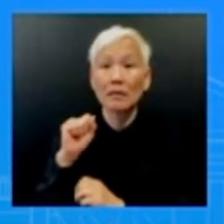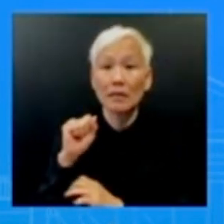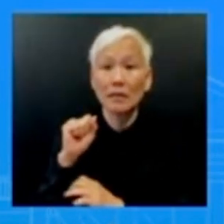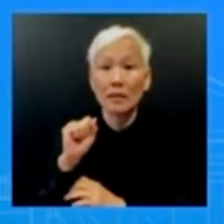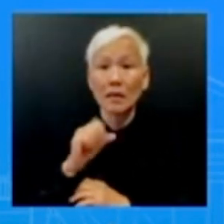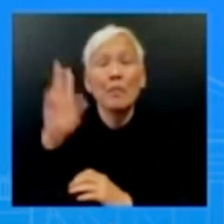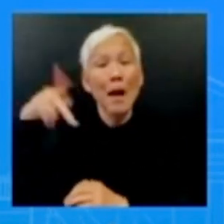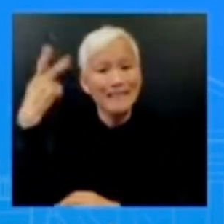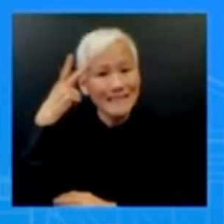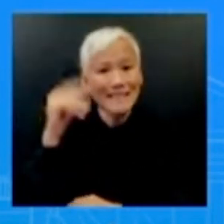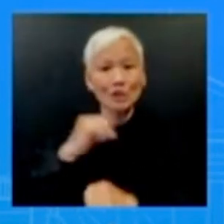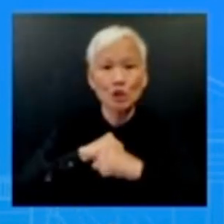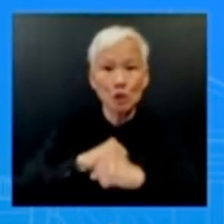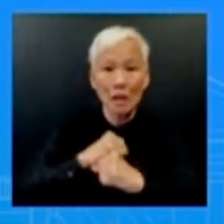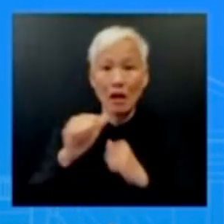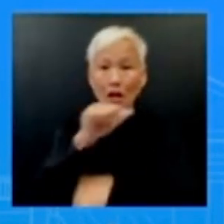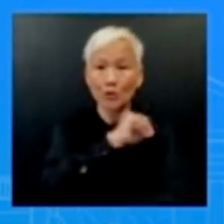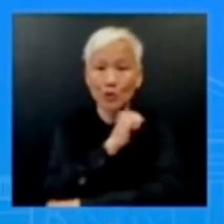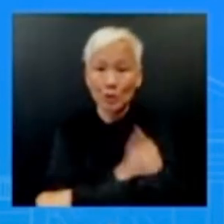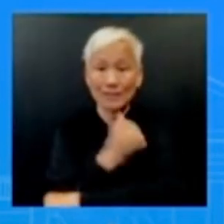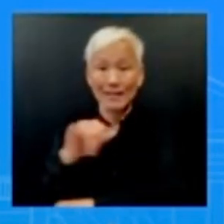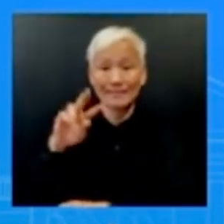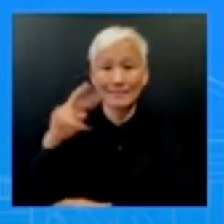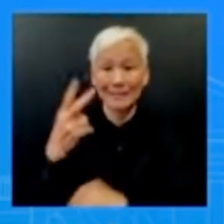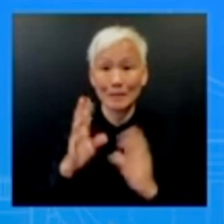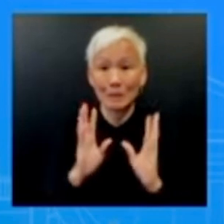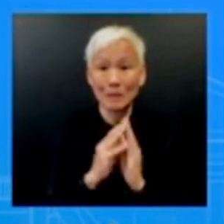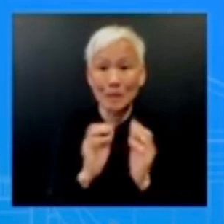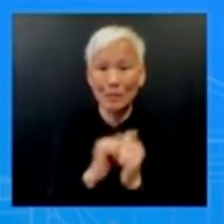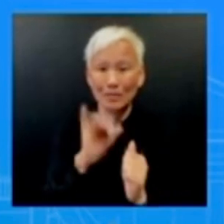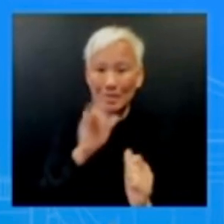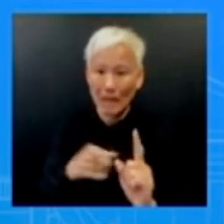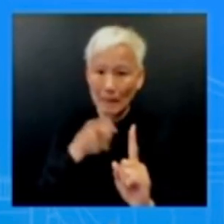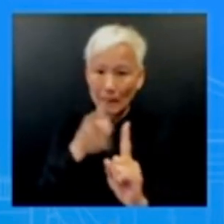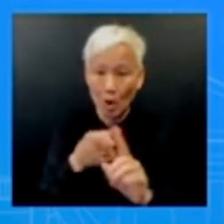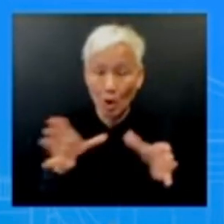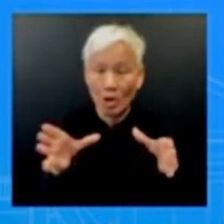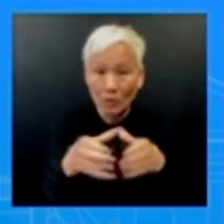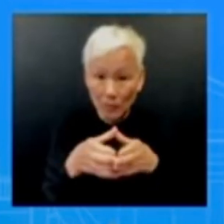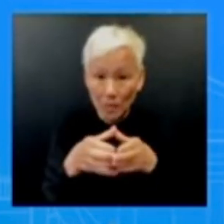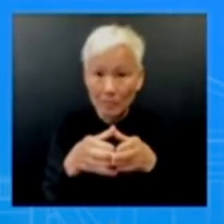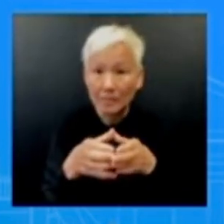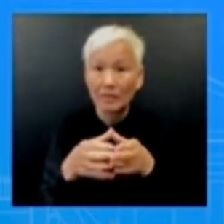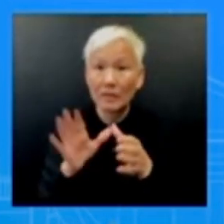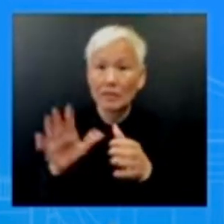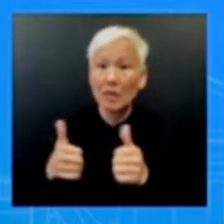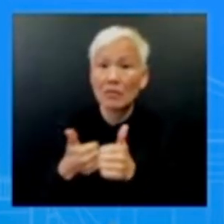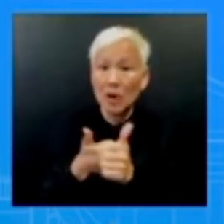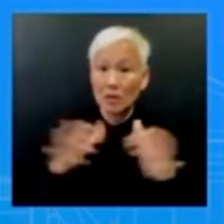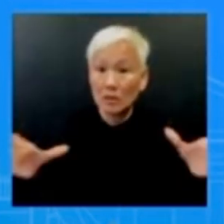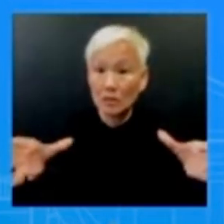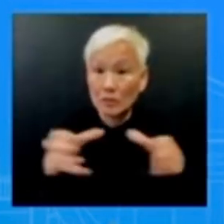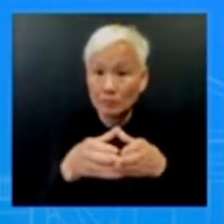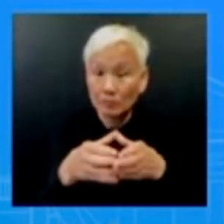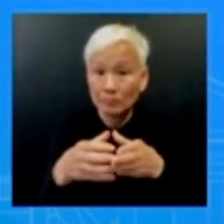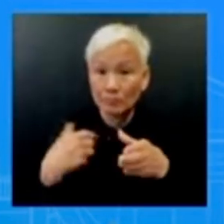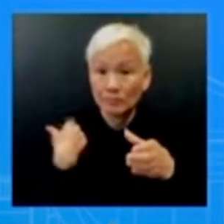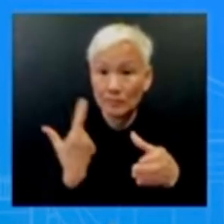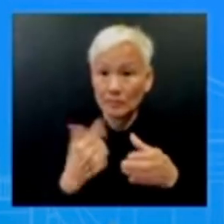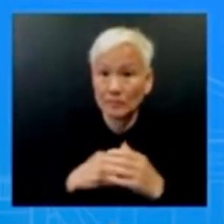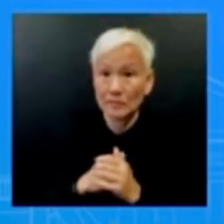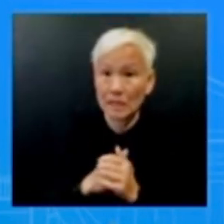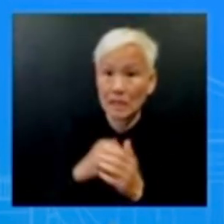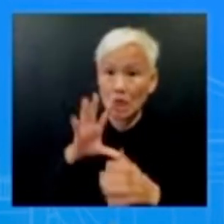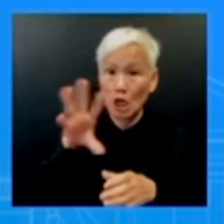was the second meeting in this particular format following the gathering that was in Aqaba 3 weeks ago, and it included participation by senior officials